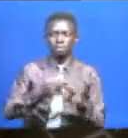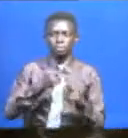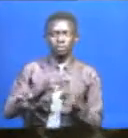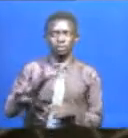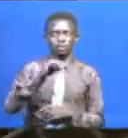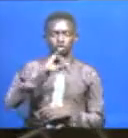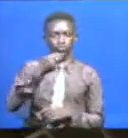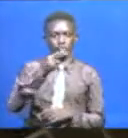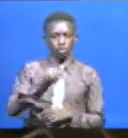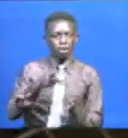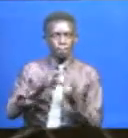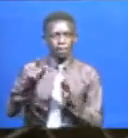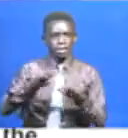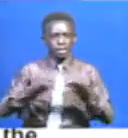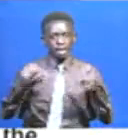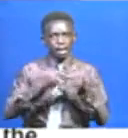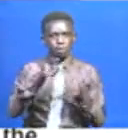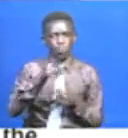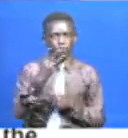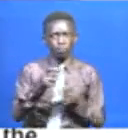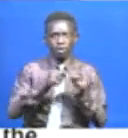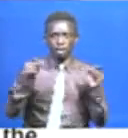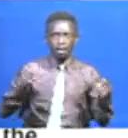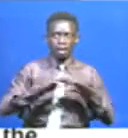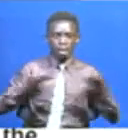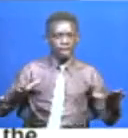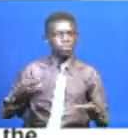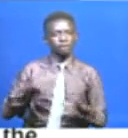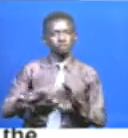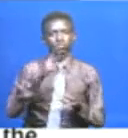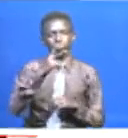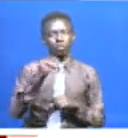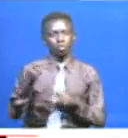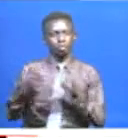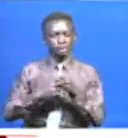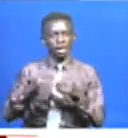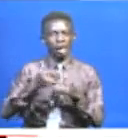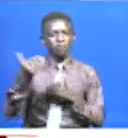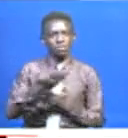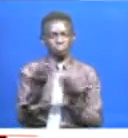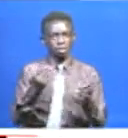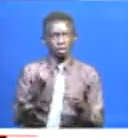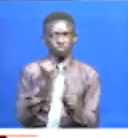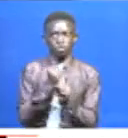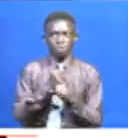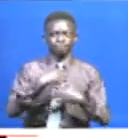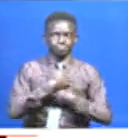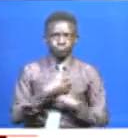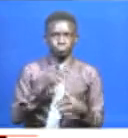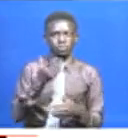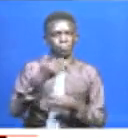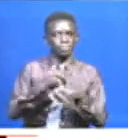the 8.4-acre parcel in 2007 after they retired. The couple built six houses on the